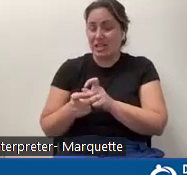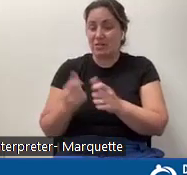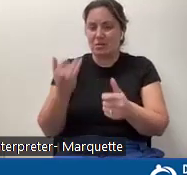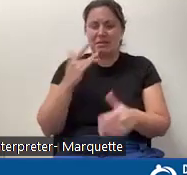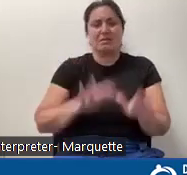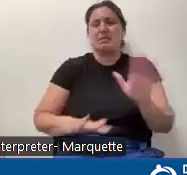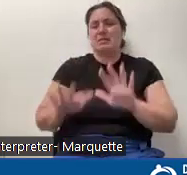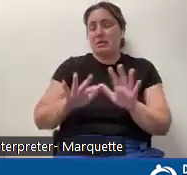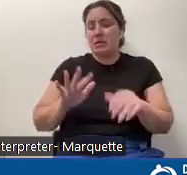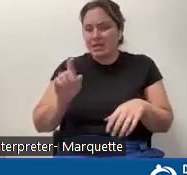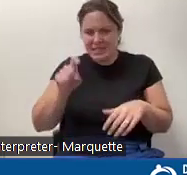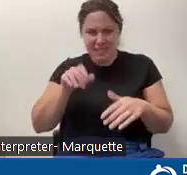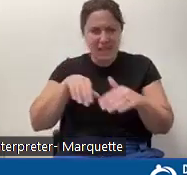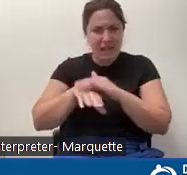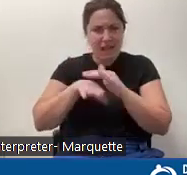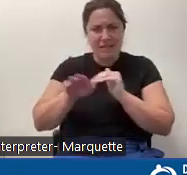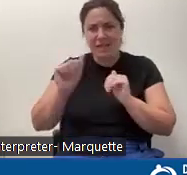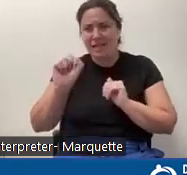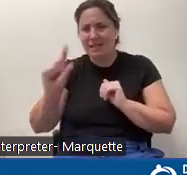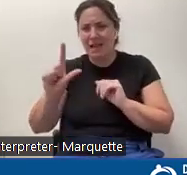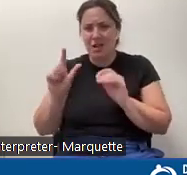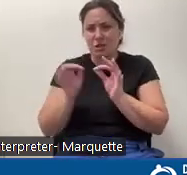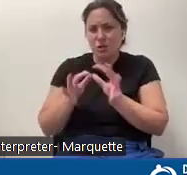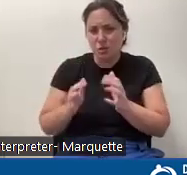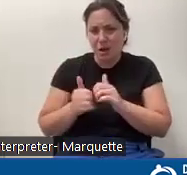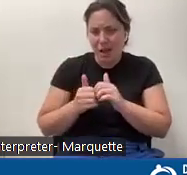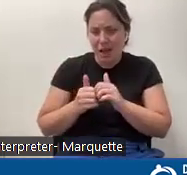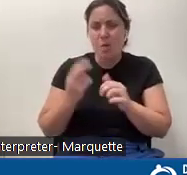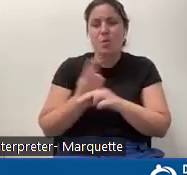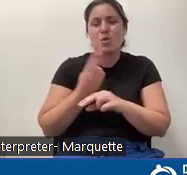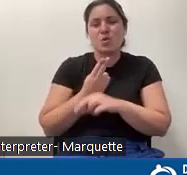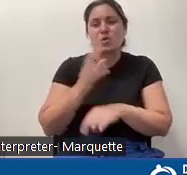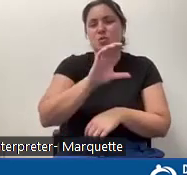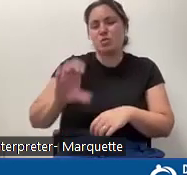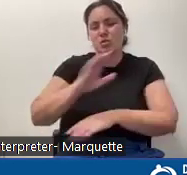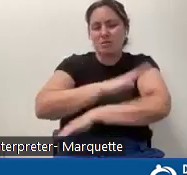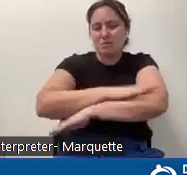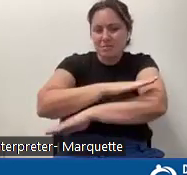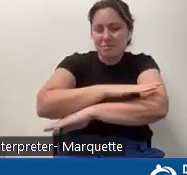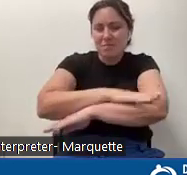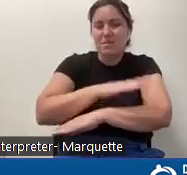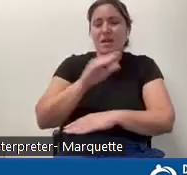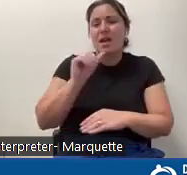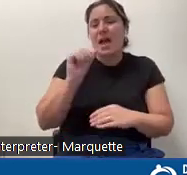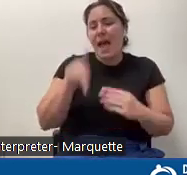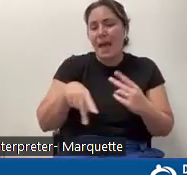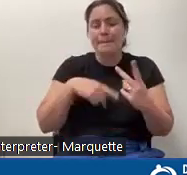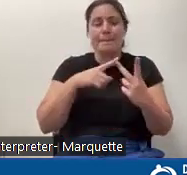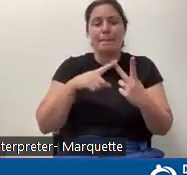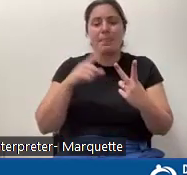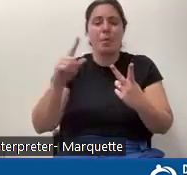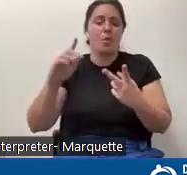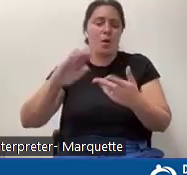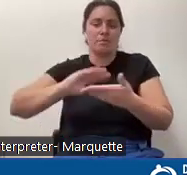to access ASL interpretation, we recommend that you use the Zoom desktop or app on a desktop or laptop